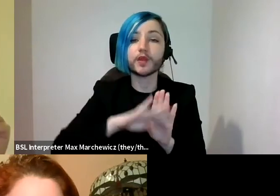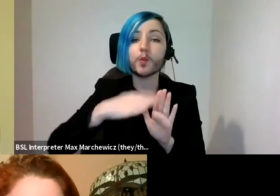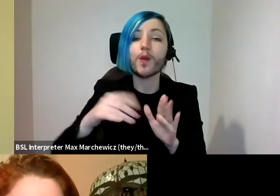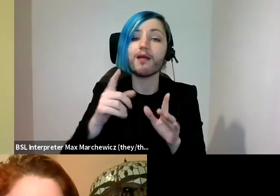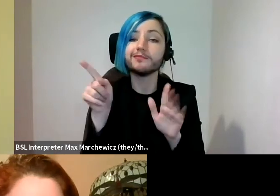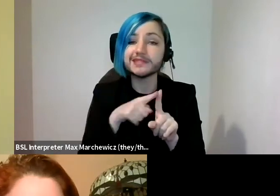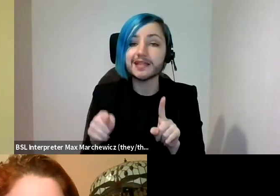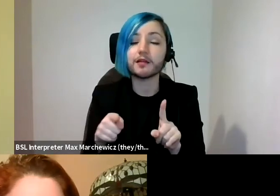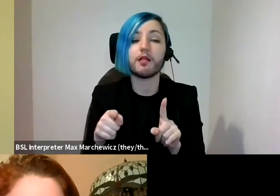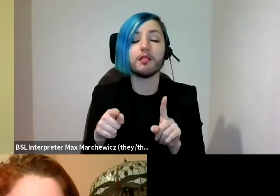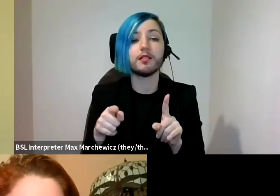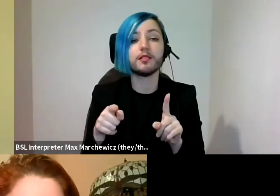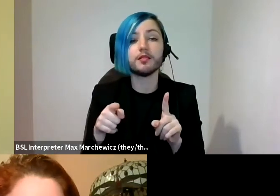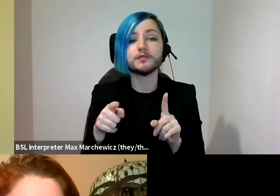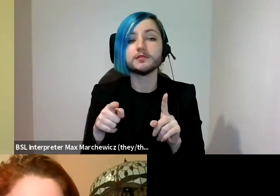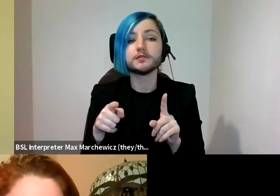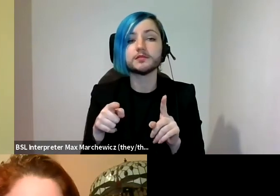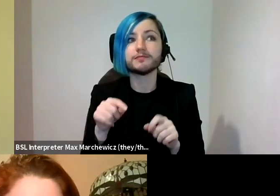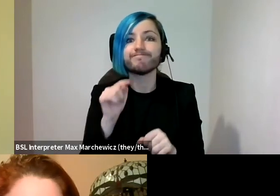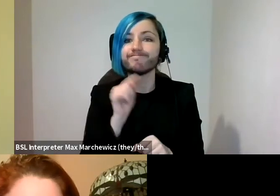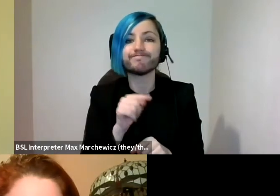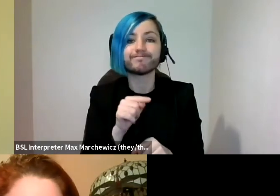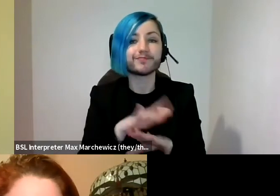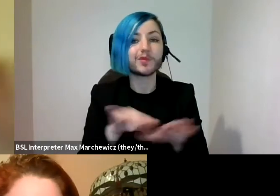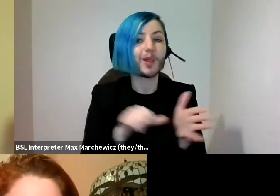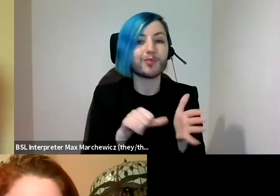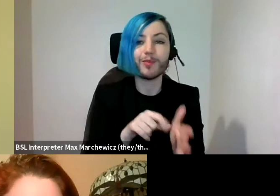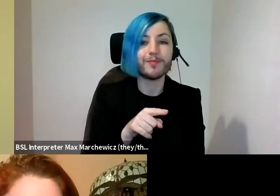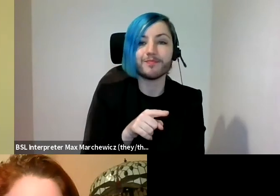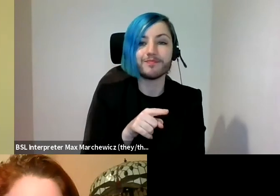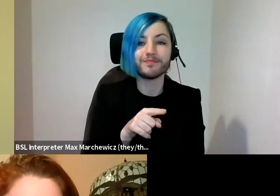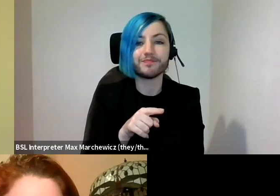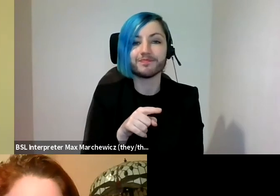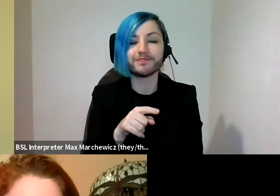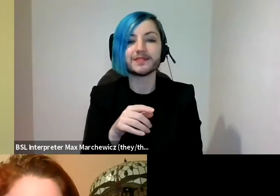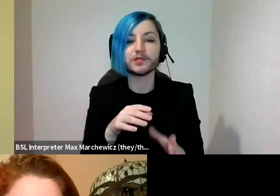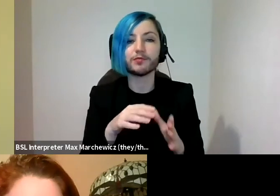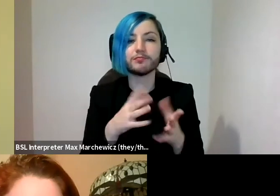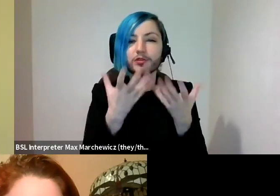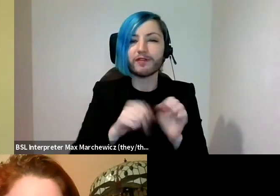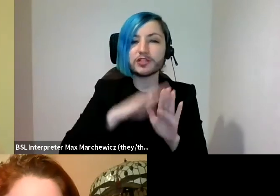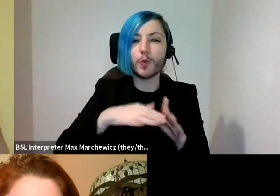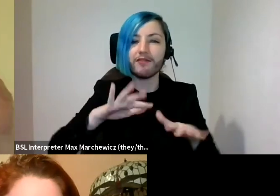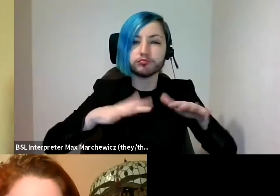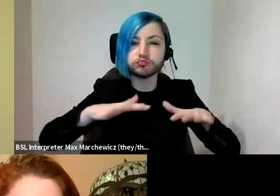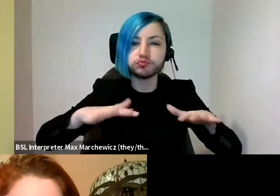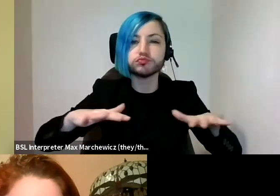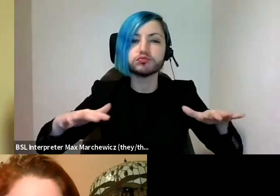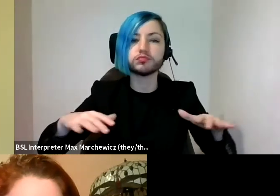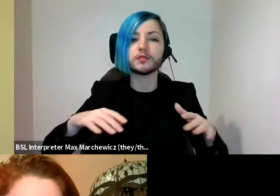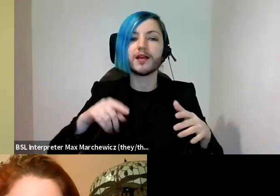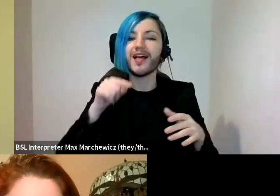signals are not the bit that causes you problems, that wobbling of the gravitational waves, that curvature in